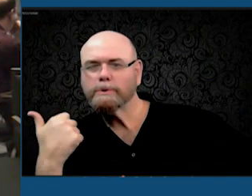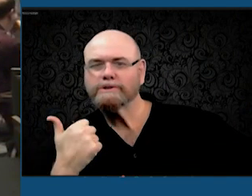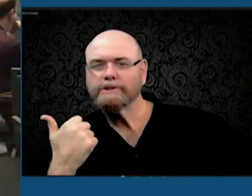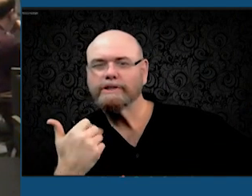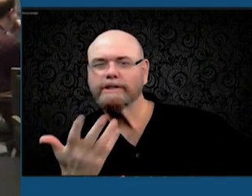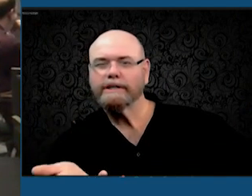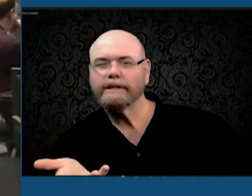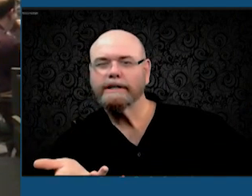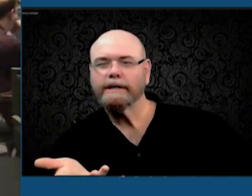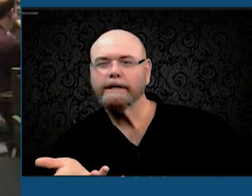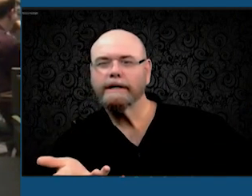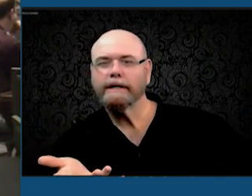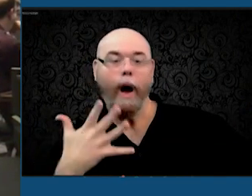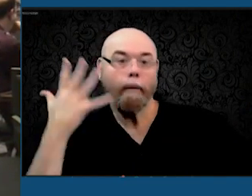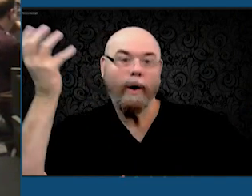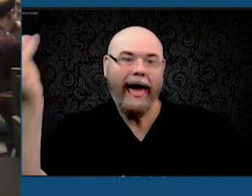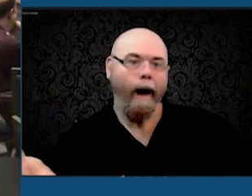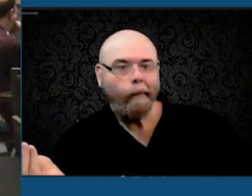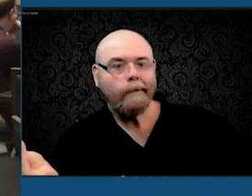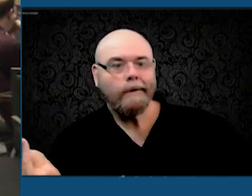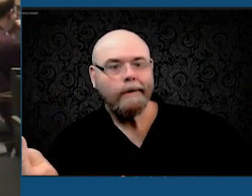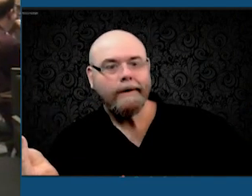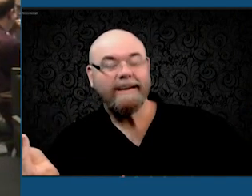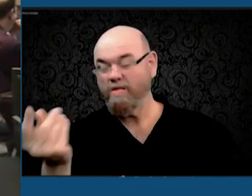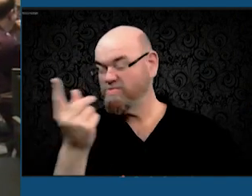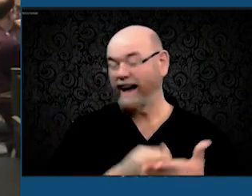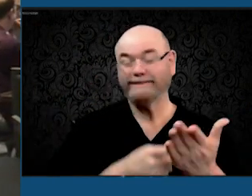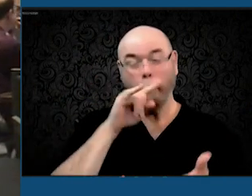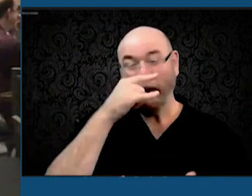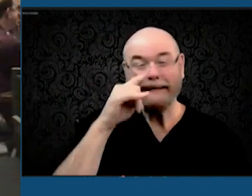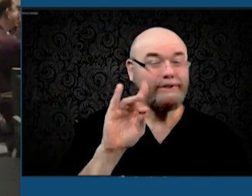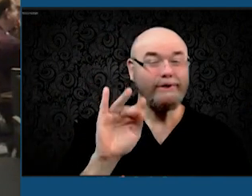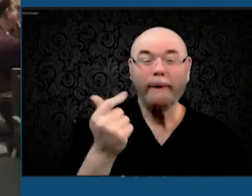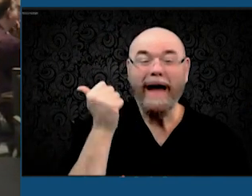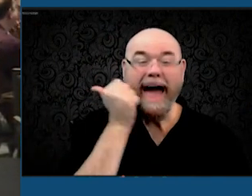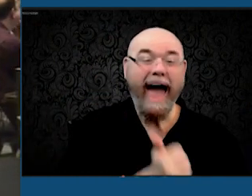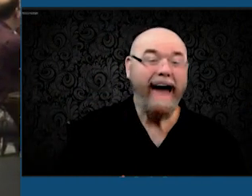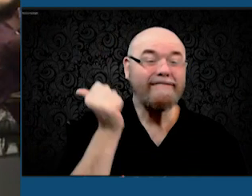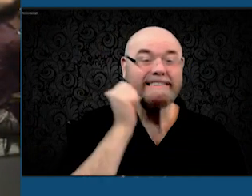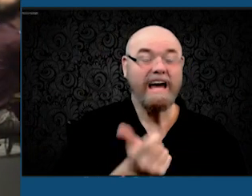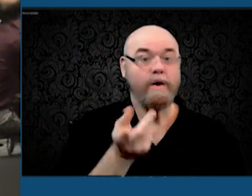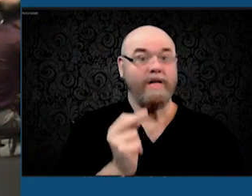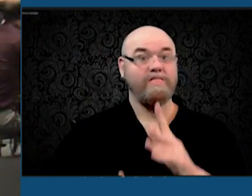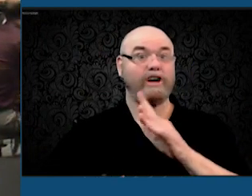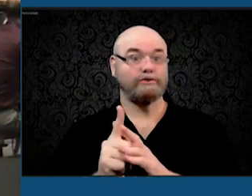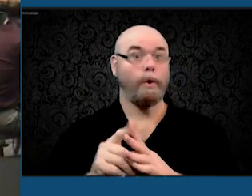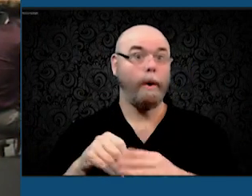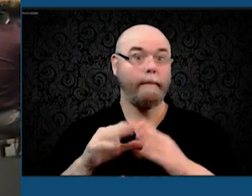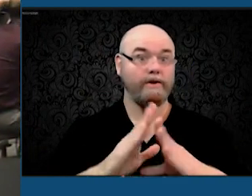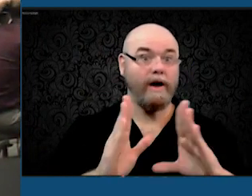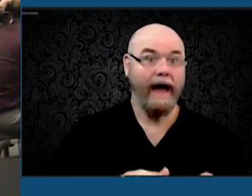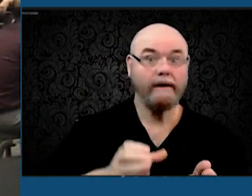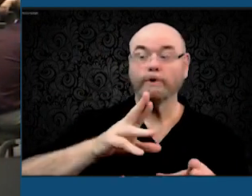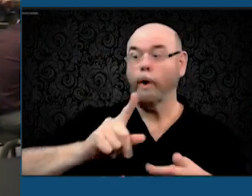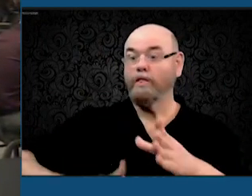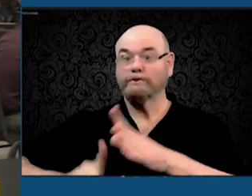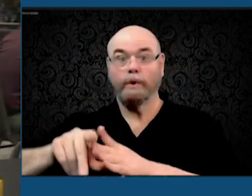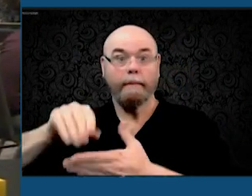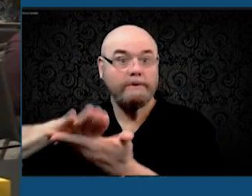out? That's what kids are doing every day, by the way, when they come to your schools or they go to your homes. They're making